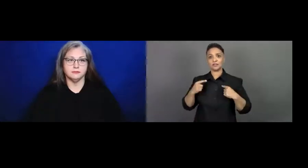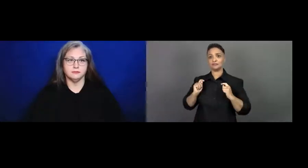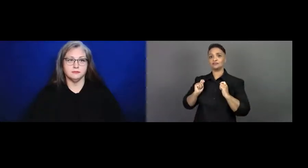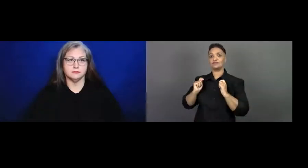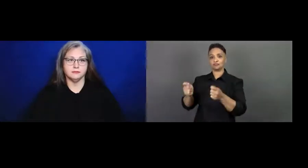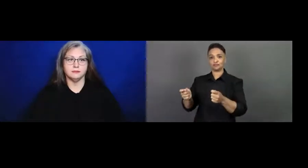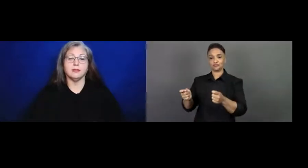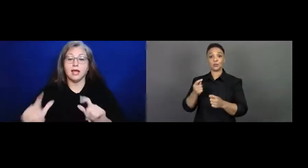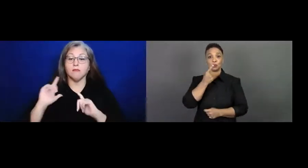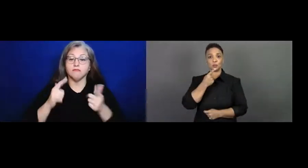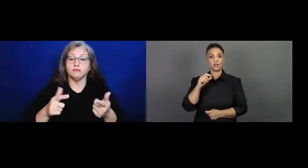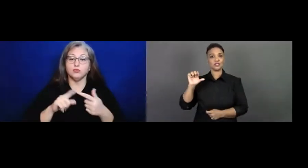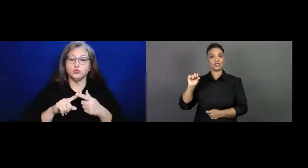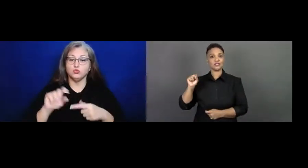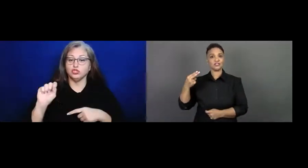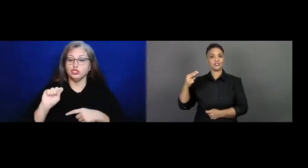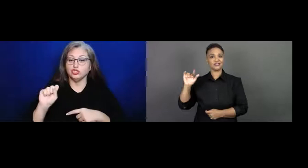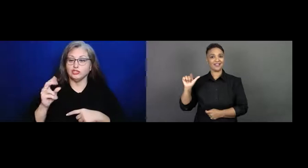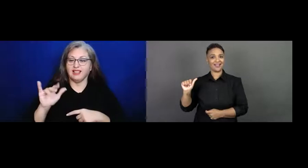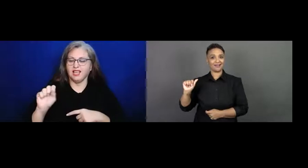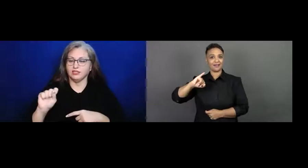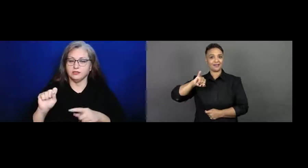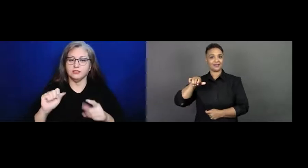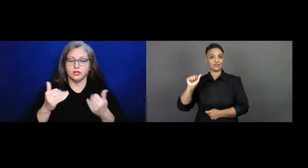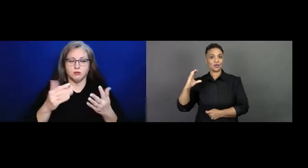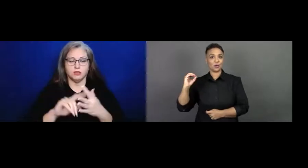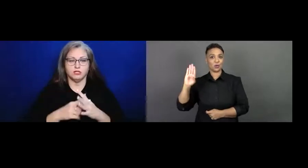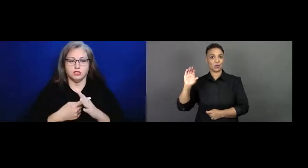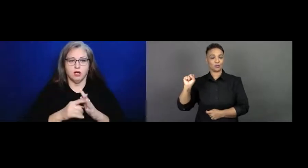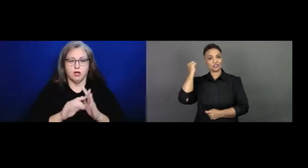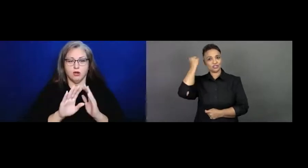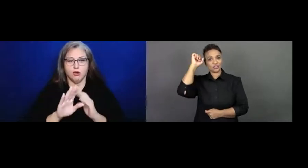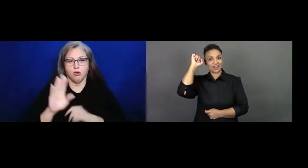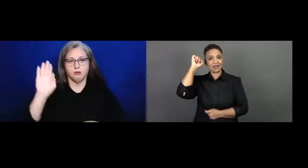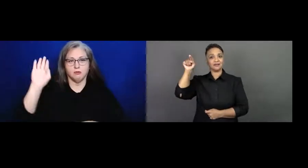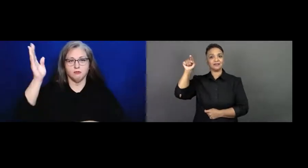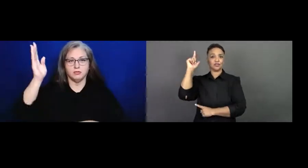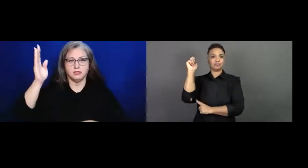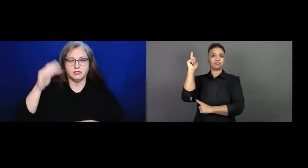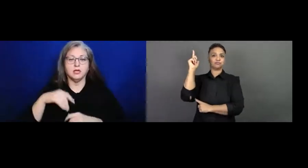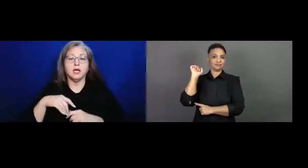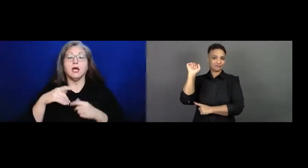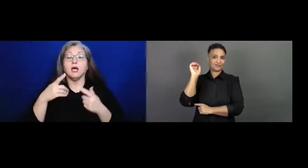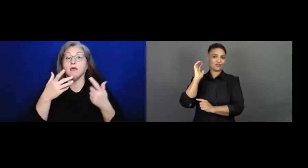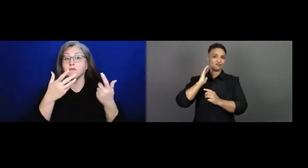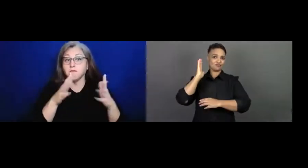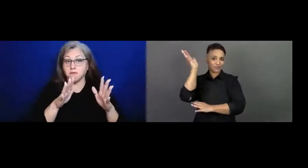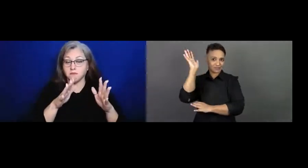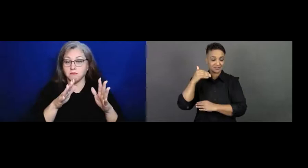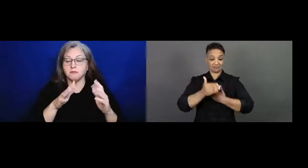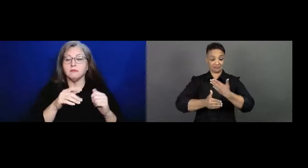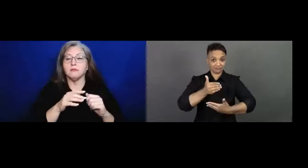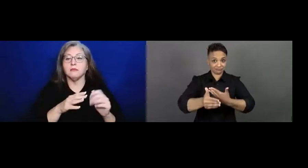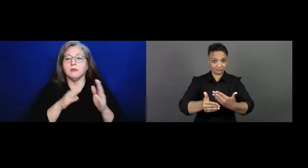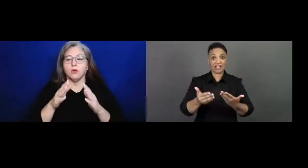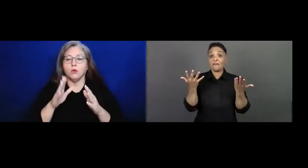Sheila Jacobs to start with her presentation. And then after her presentation, we'll then